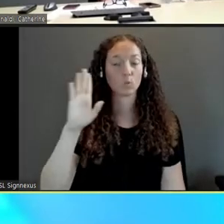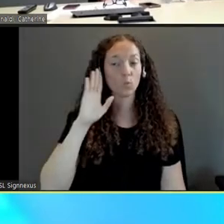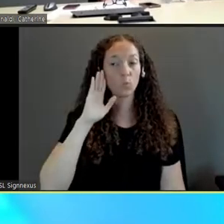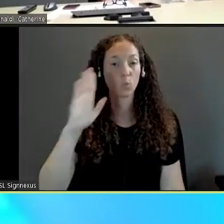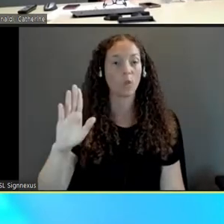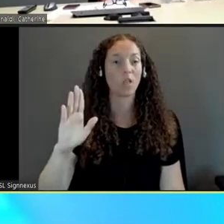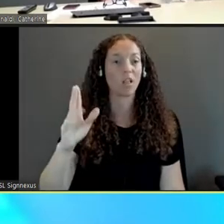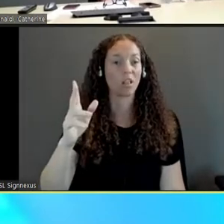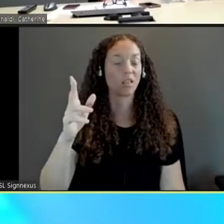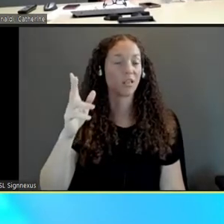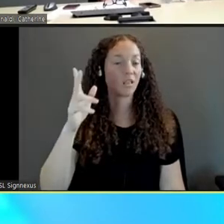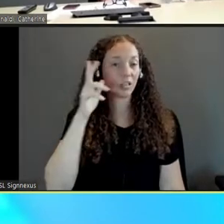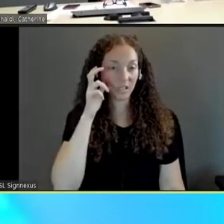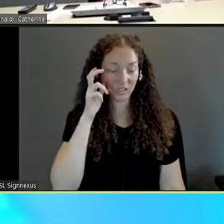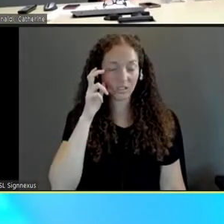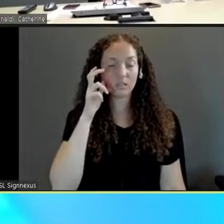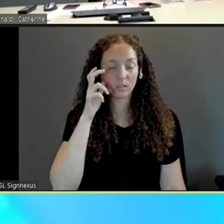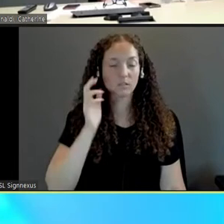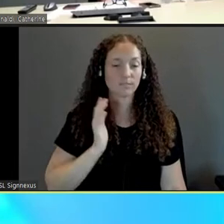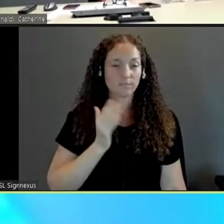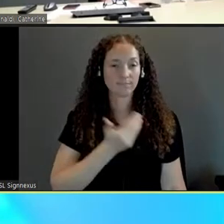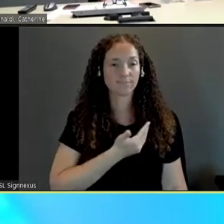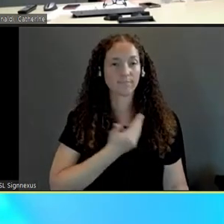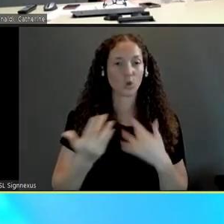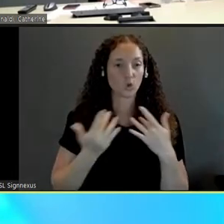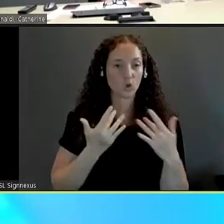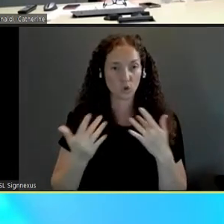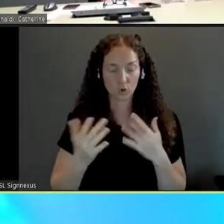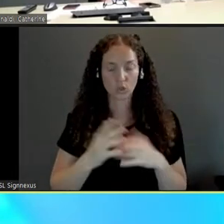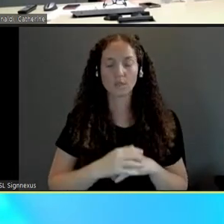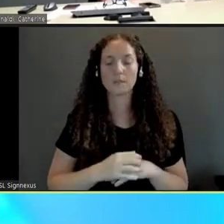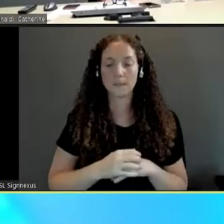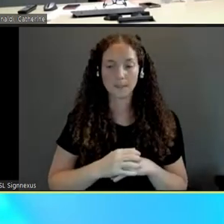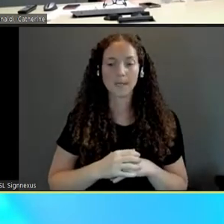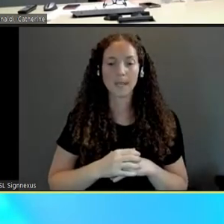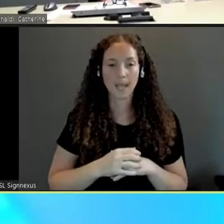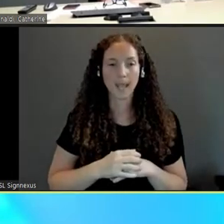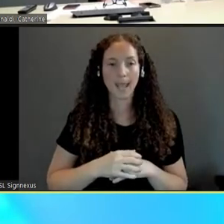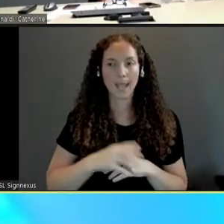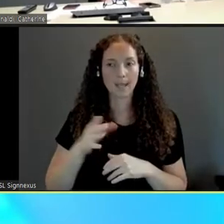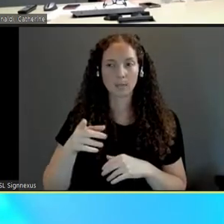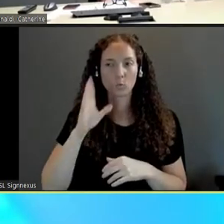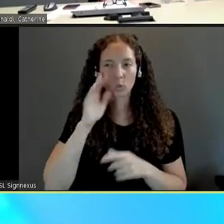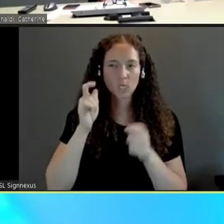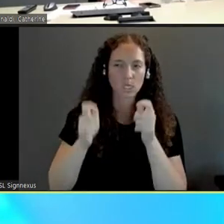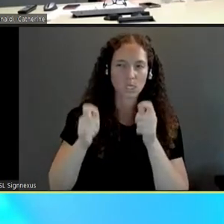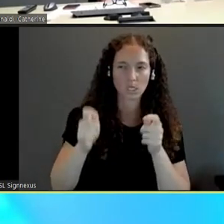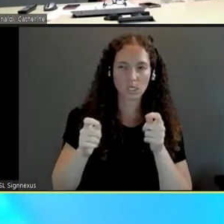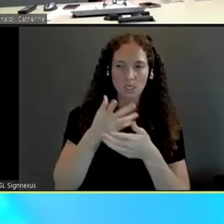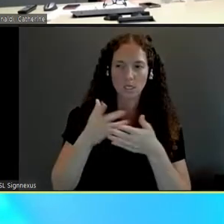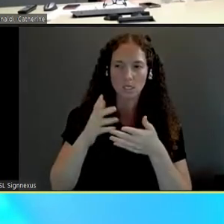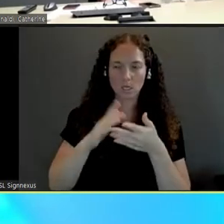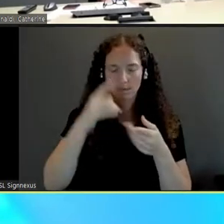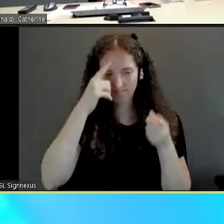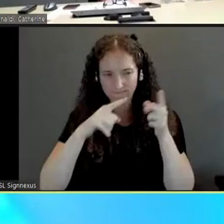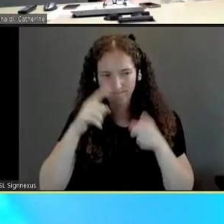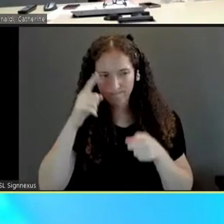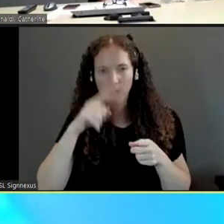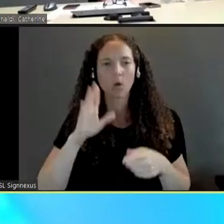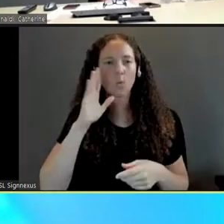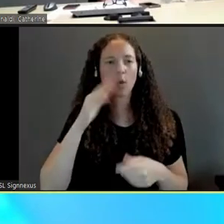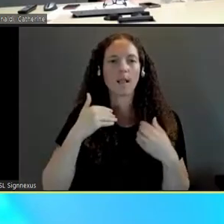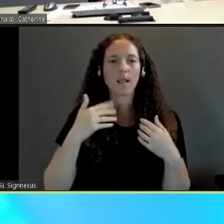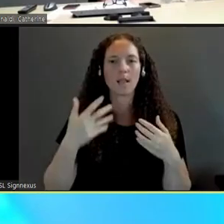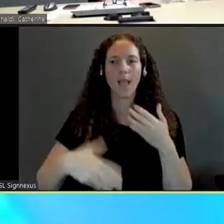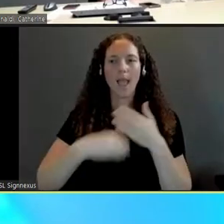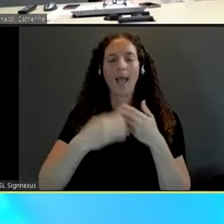the residents' concerns and make a compromise for having express trains on the Port Washington